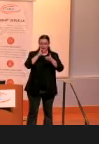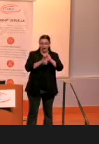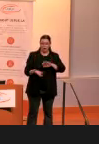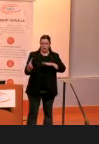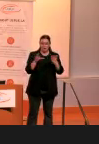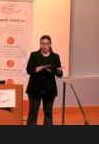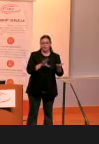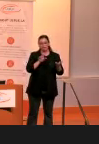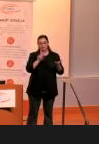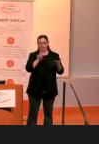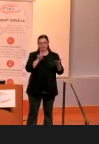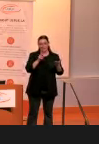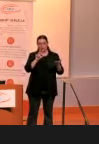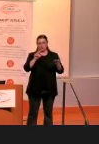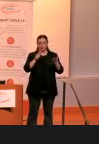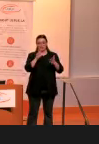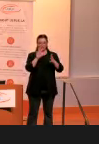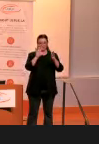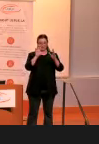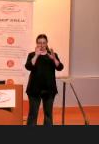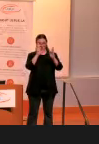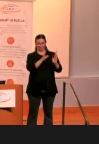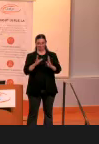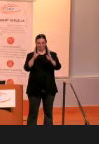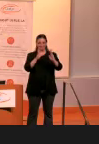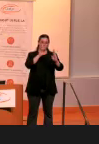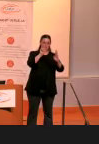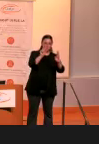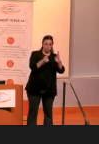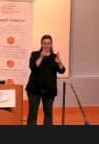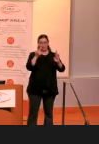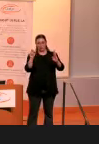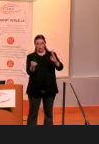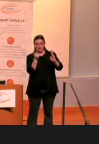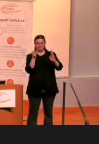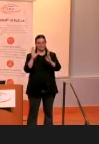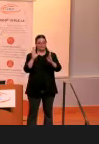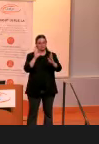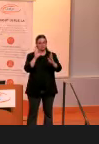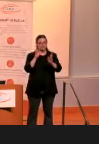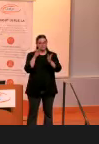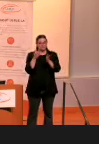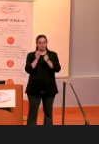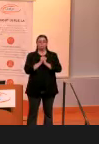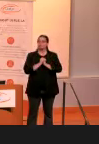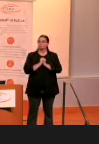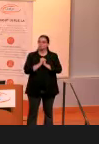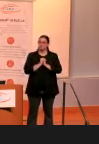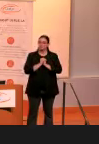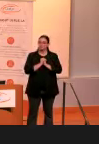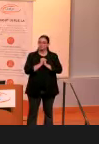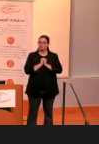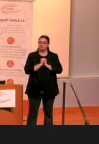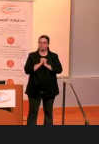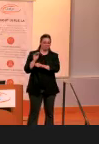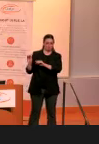third decade. So these are the 10 topics I chose. Let me move over here so